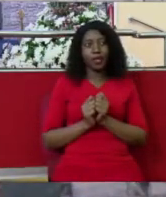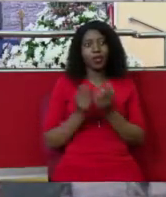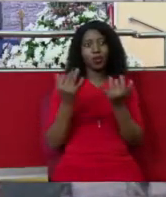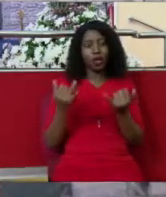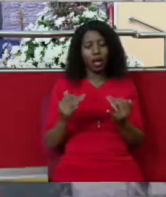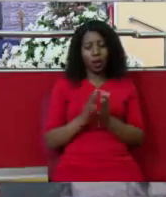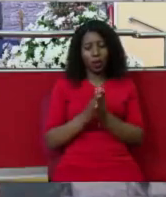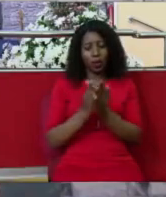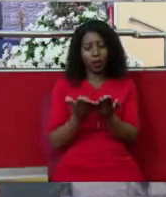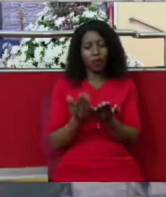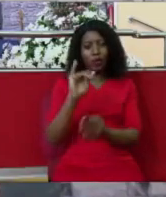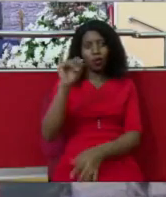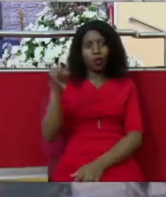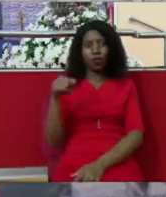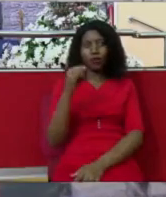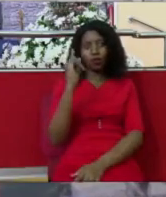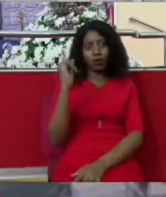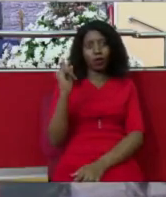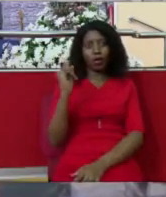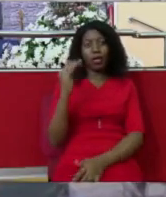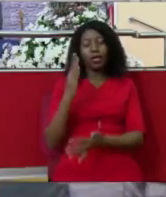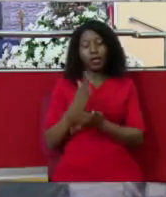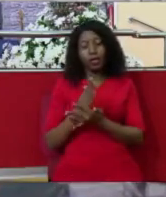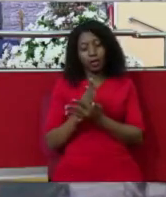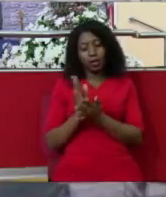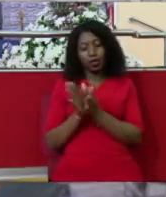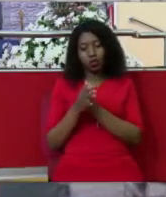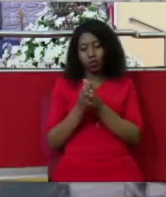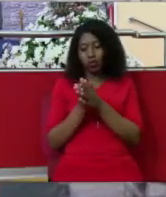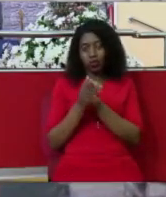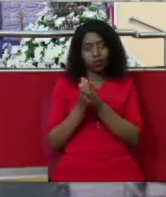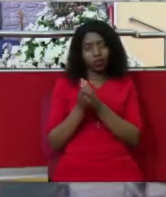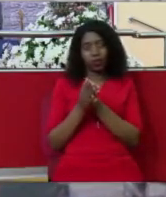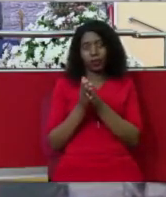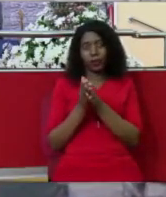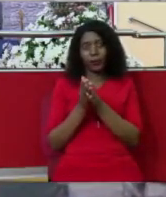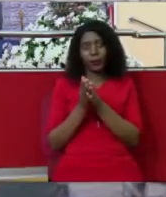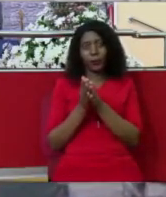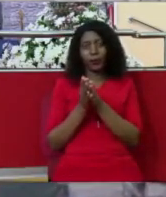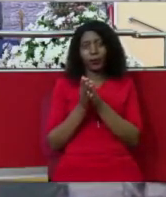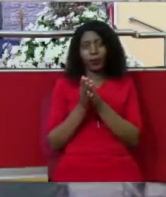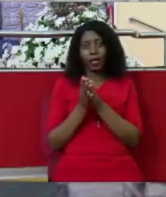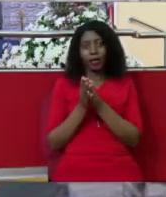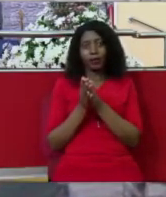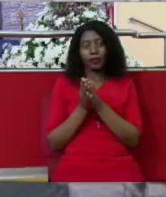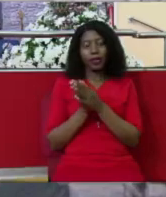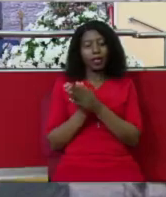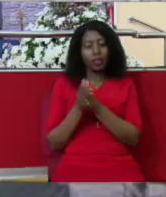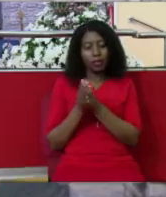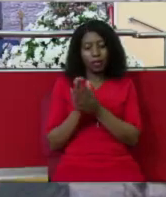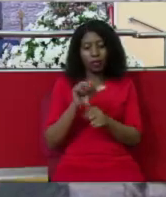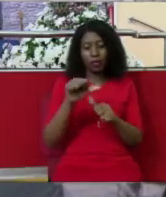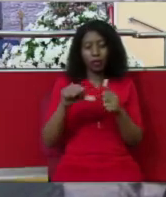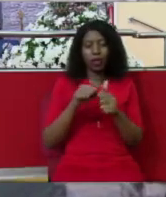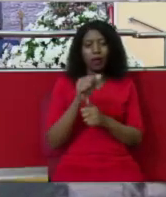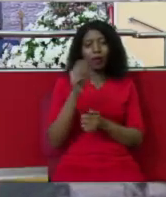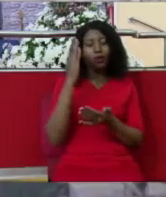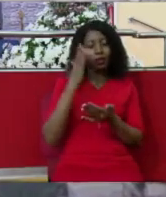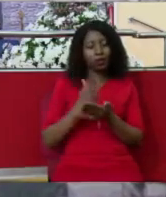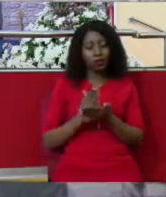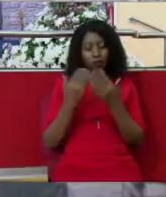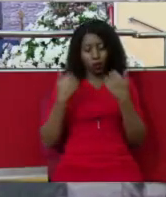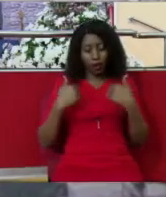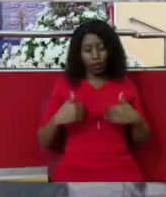Jonah is not a fictitious book. Na kitabu cha Yona si kitabu cha kukisia tu. It's a story about a real person. Ni